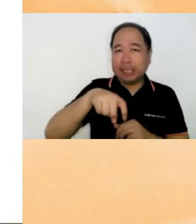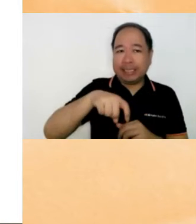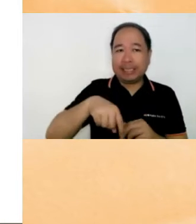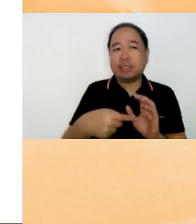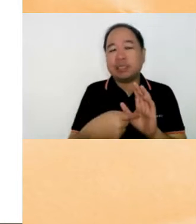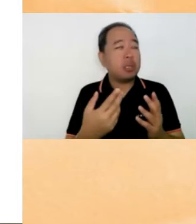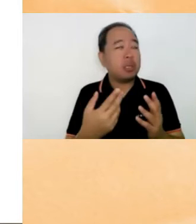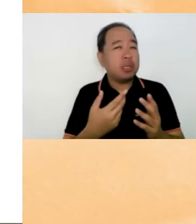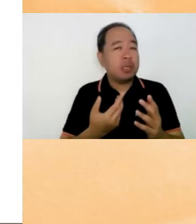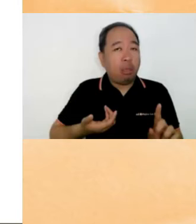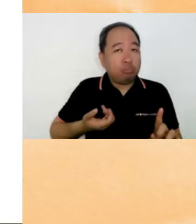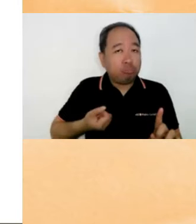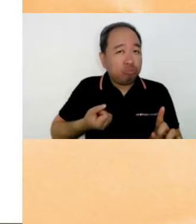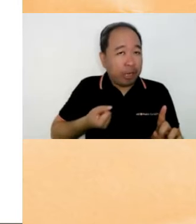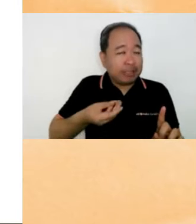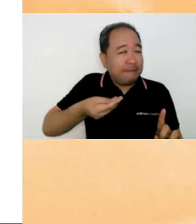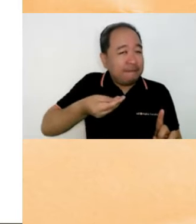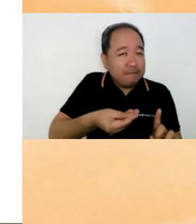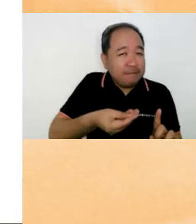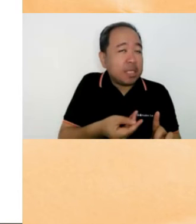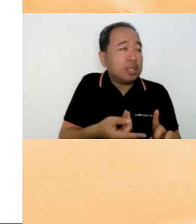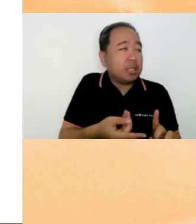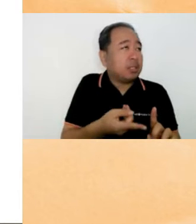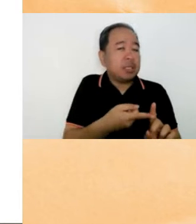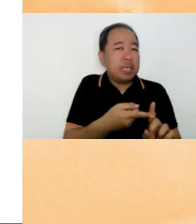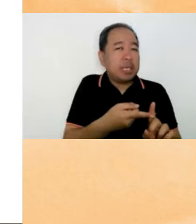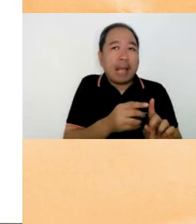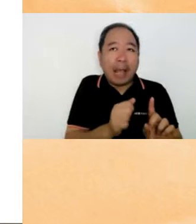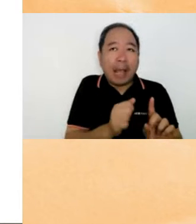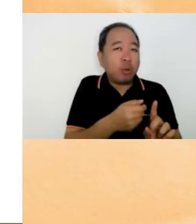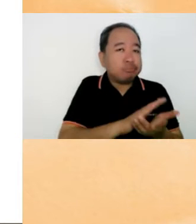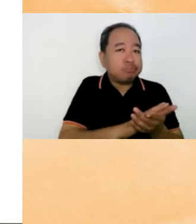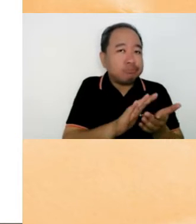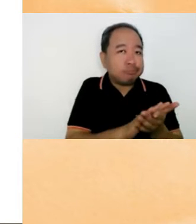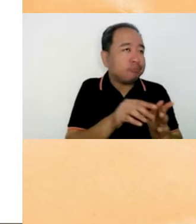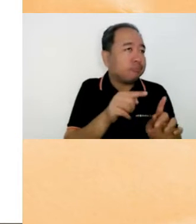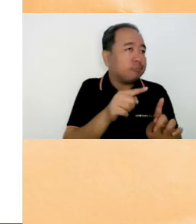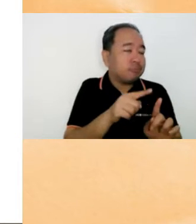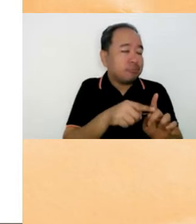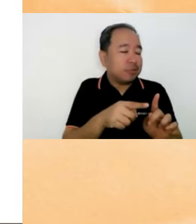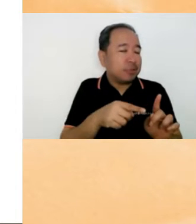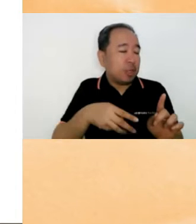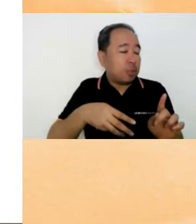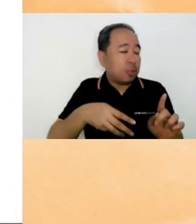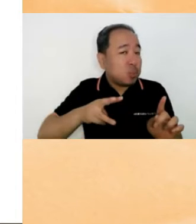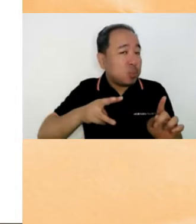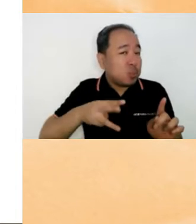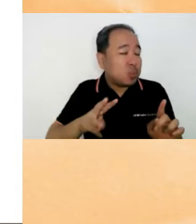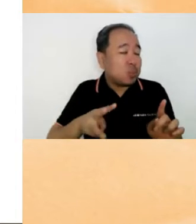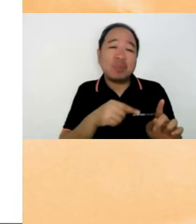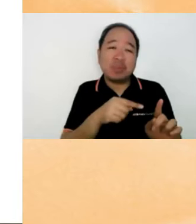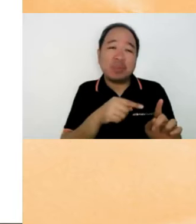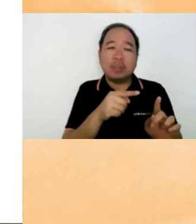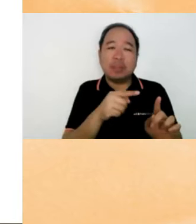breastfeeding and keeping the baby dry. And it's also important to give